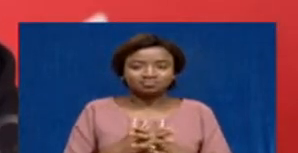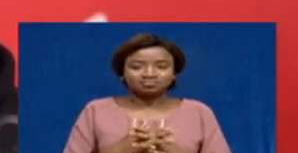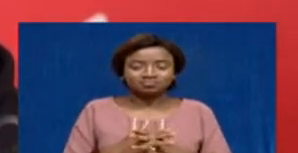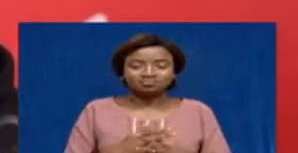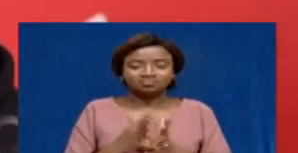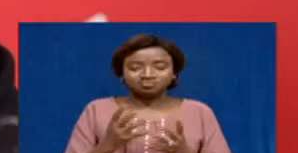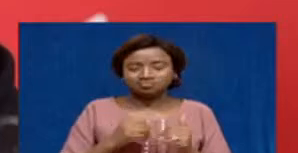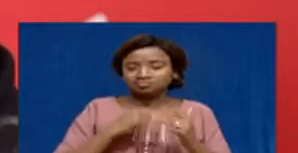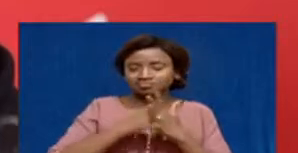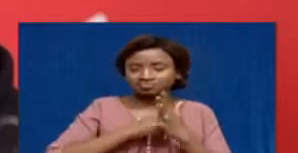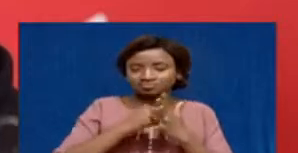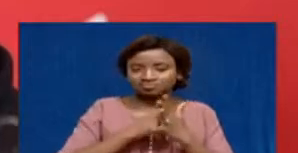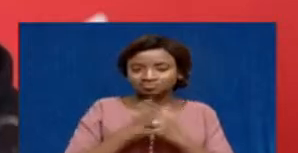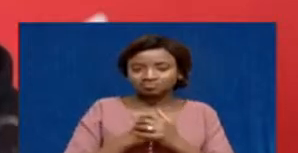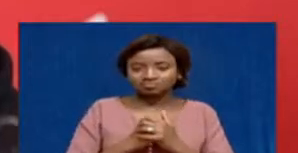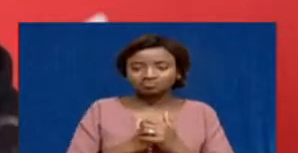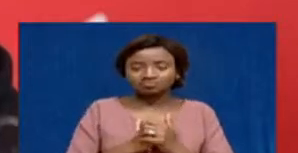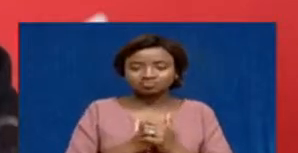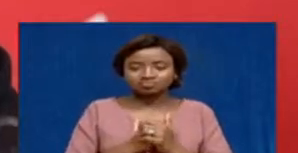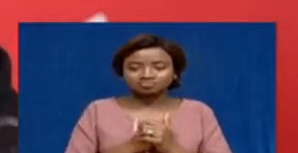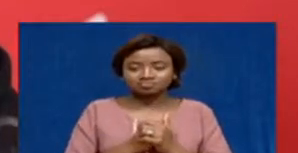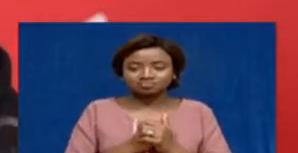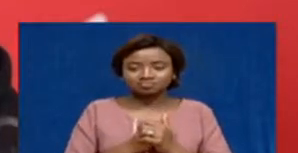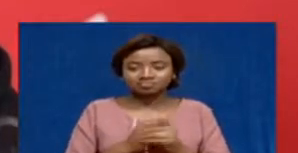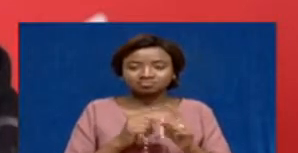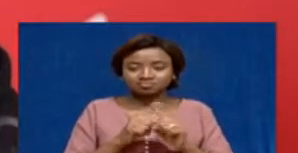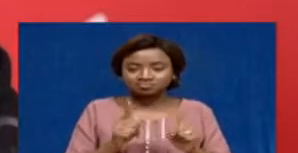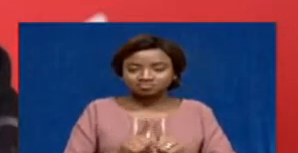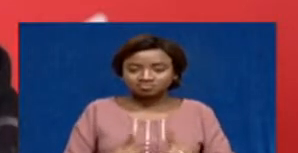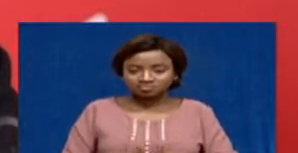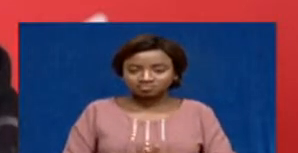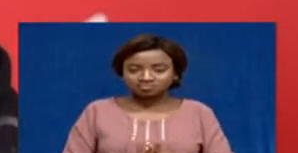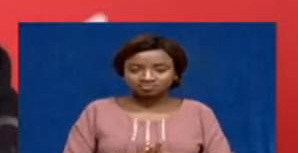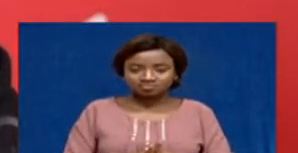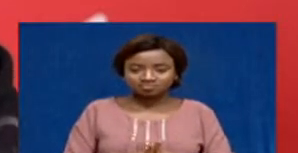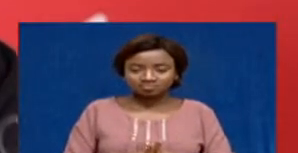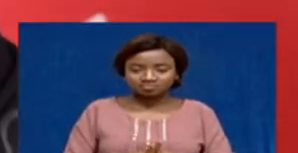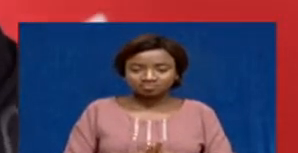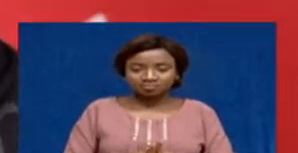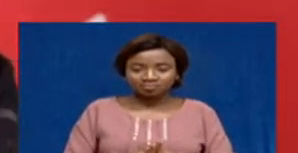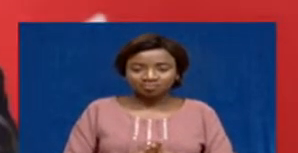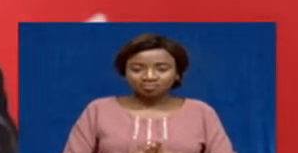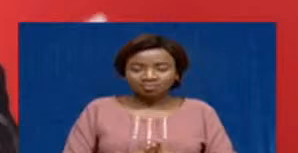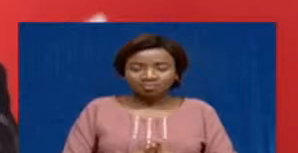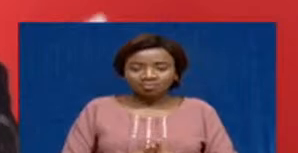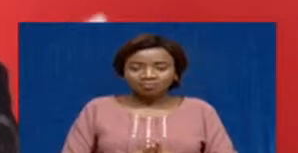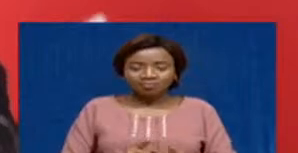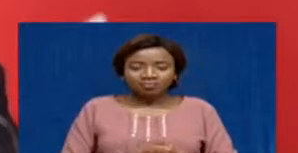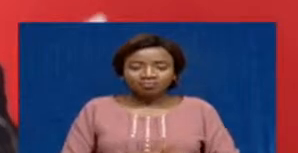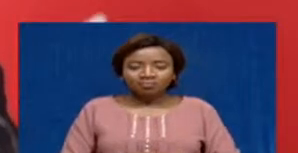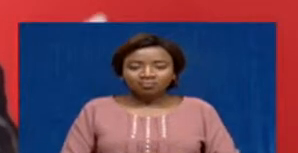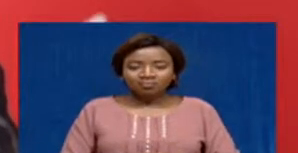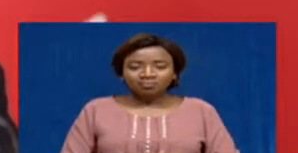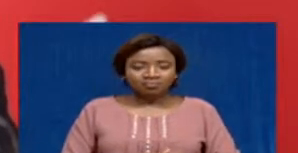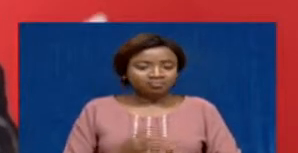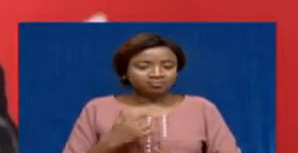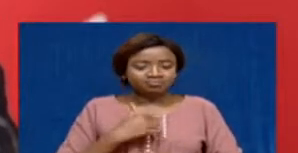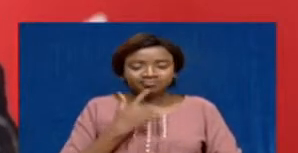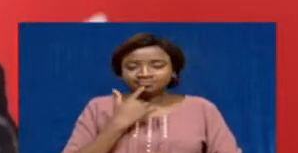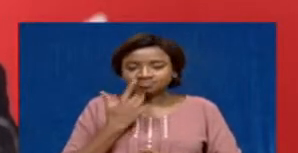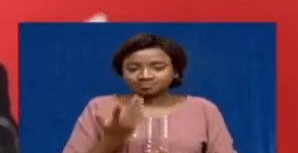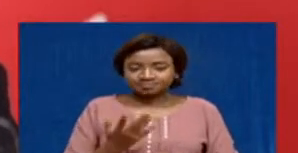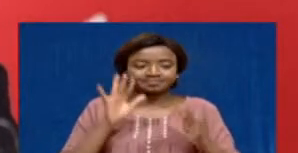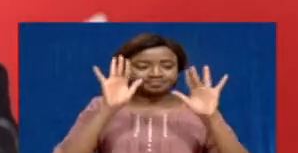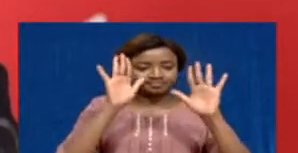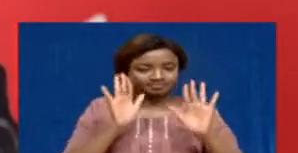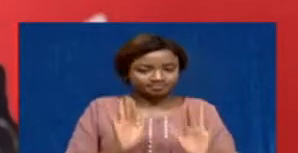well. There's a blind understanding between them and these kind of things. So I say it is probably